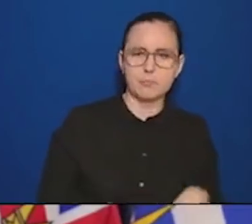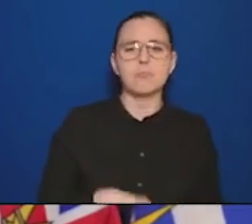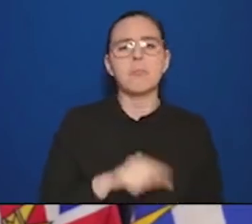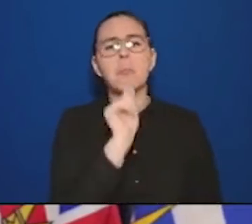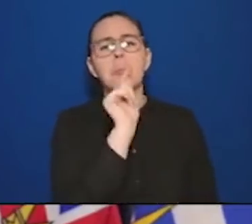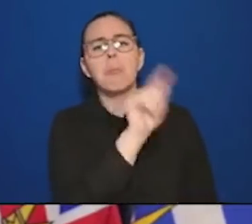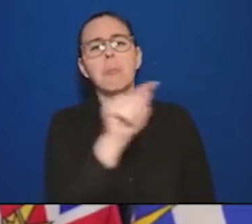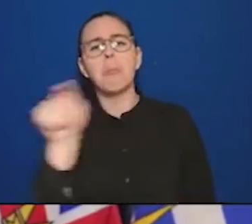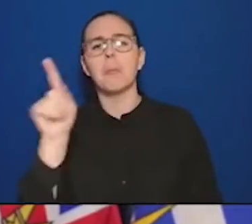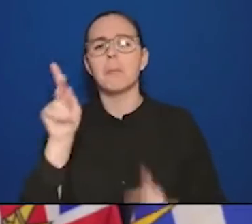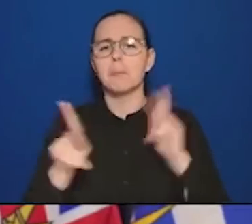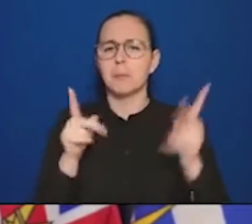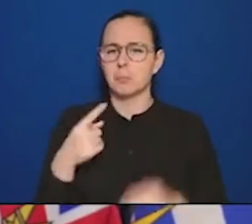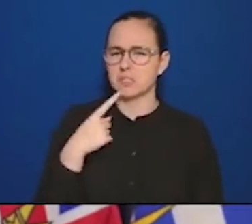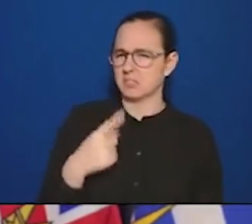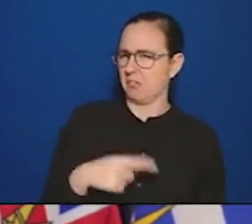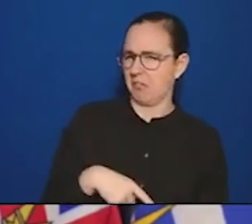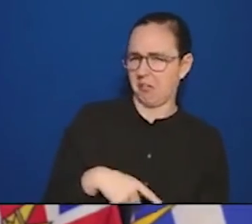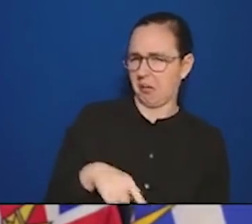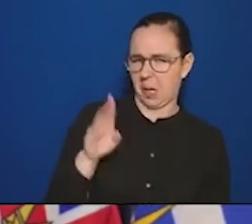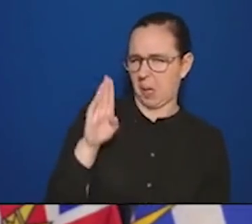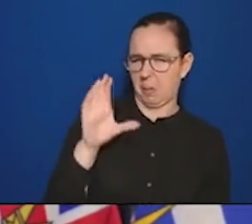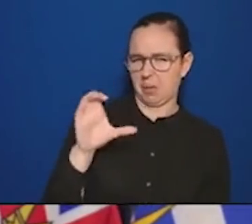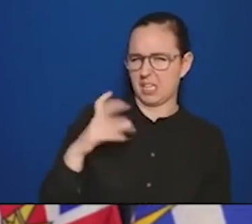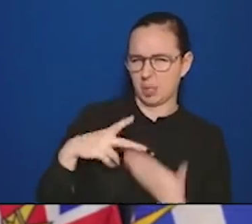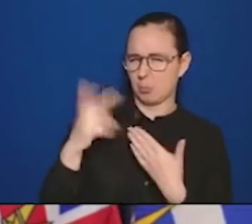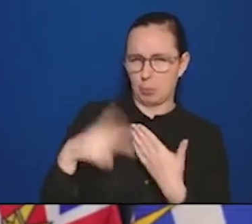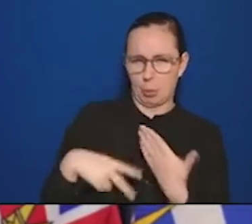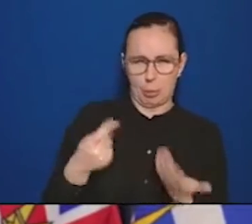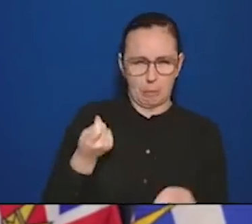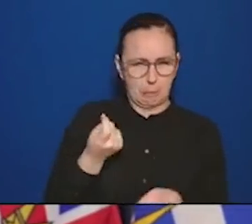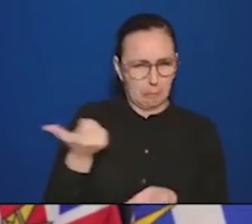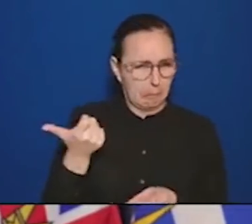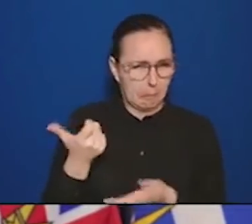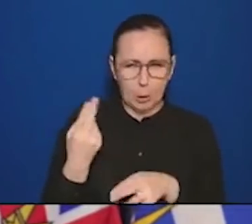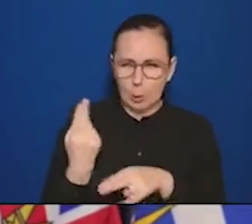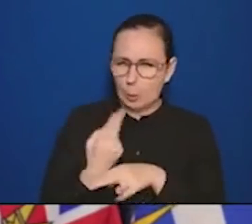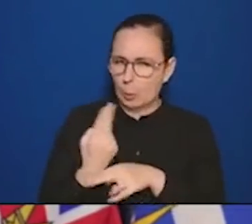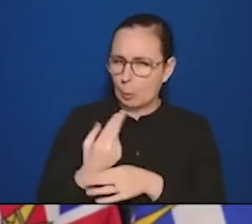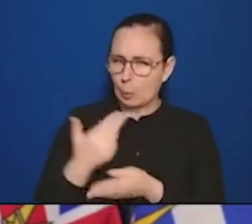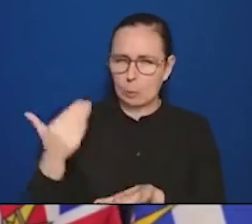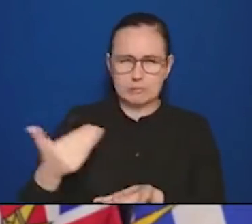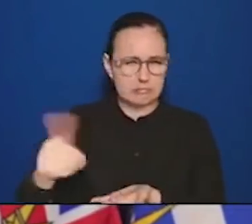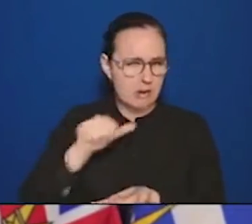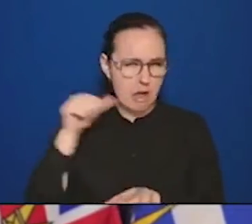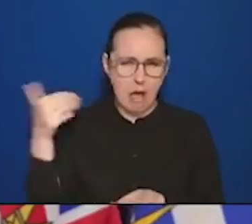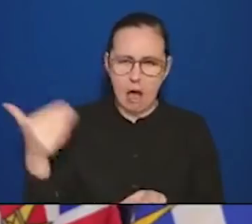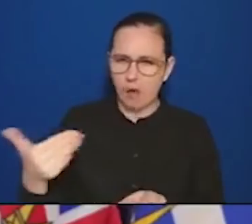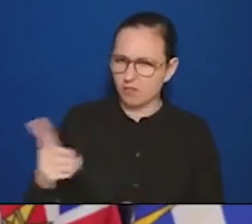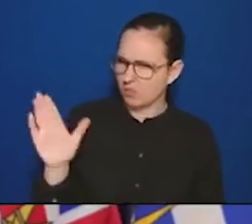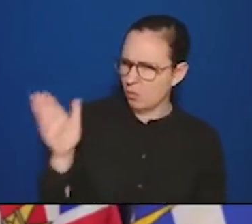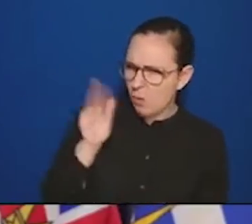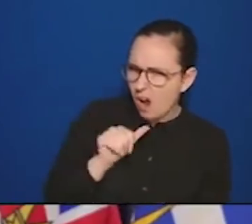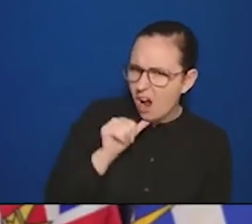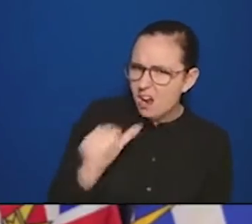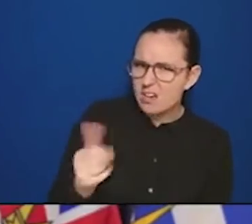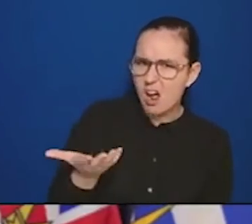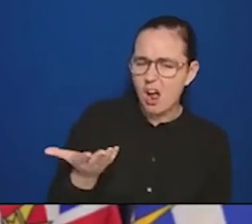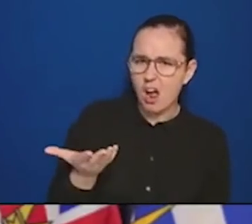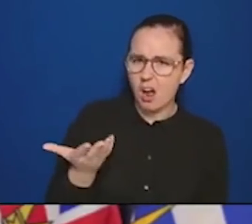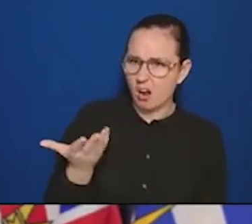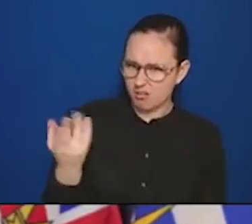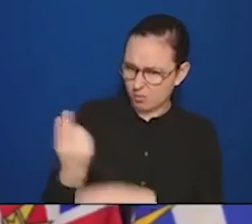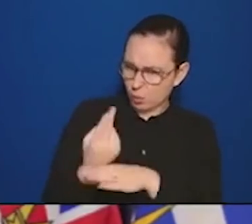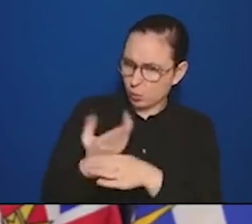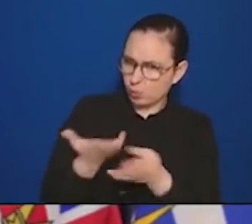were very lightly used. I'm wondering why you think that is and what could be done to remedy that.